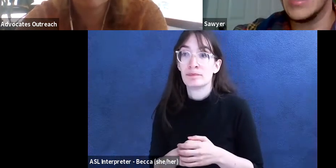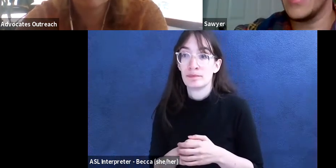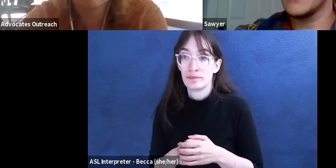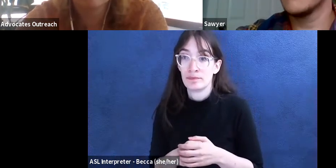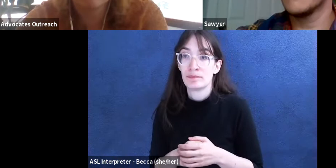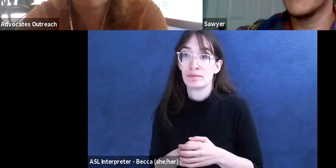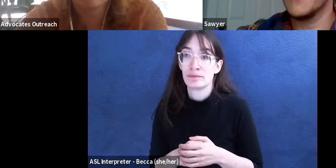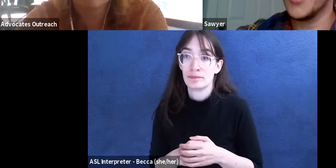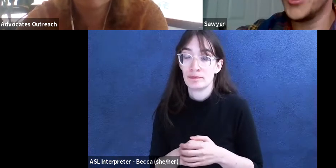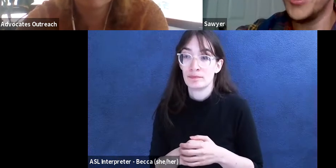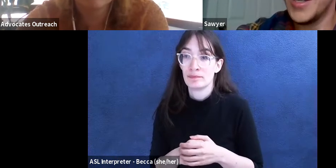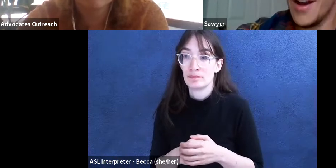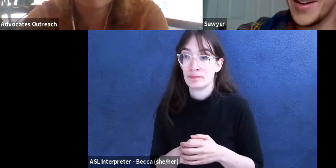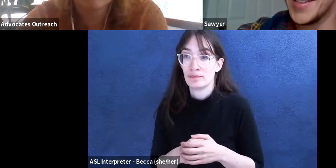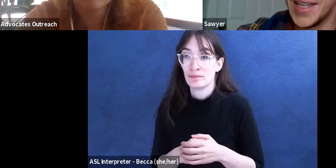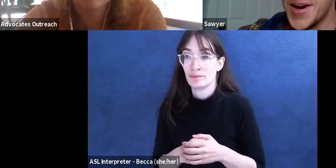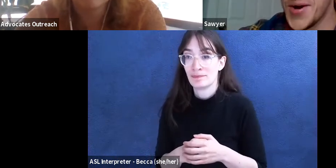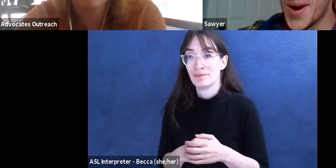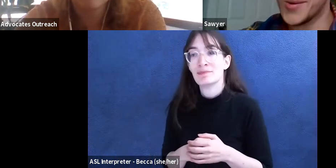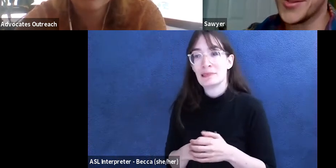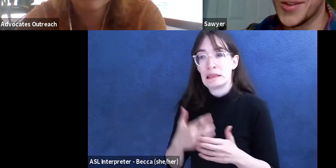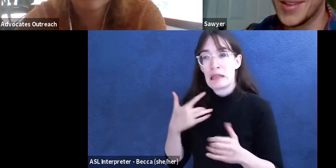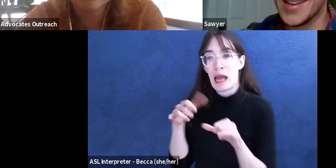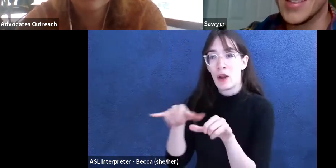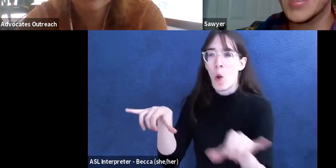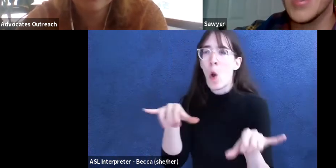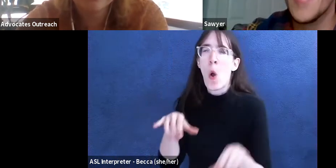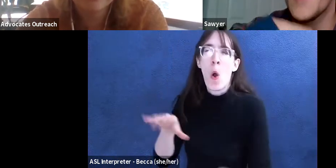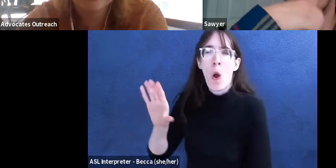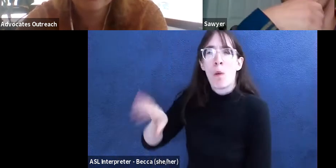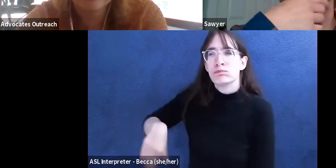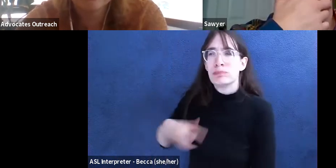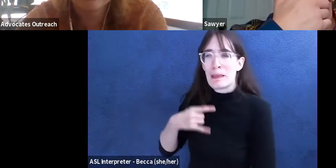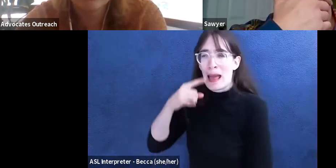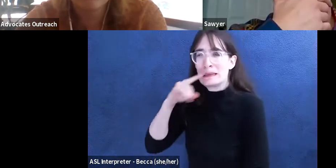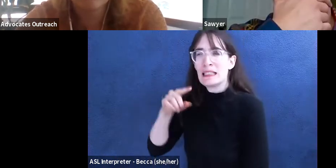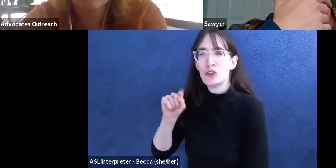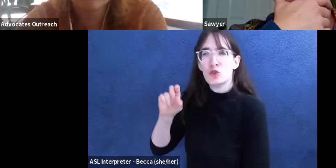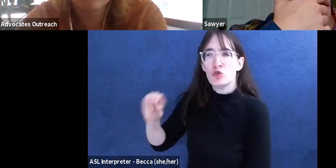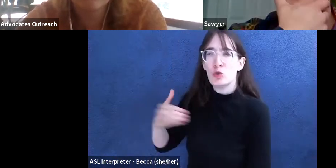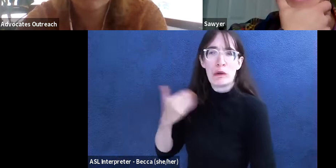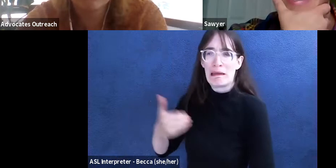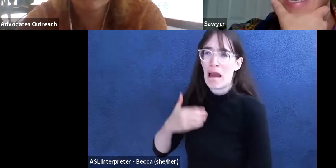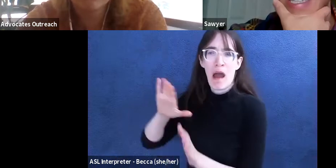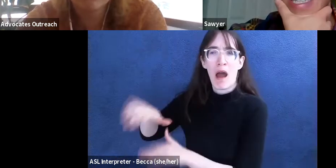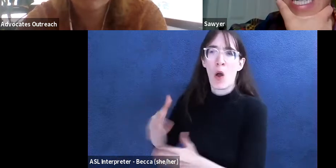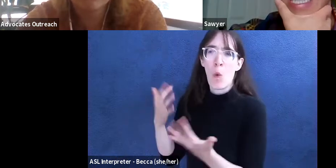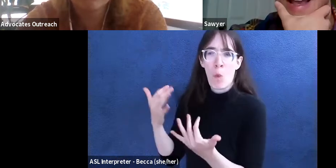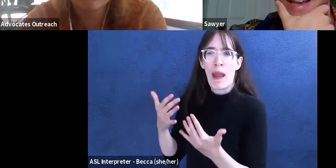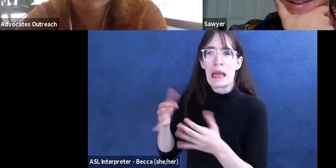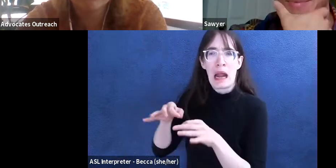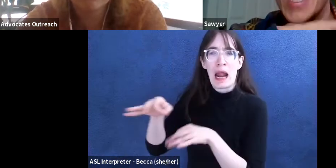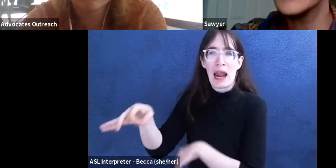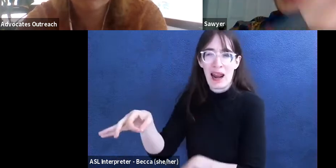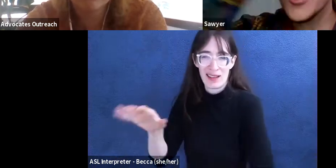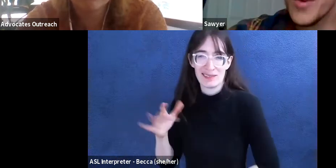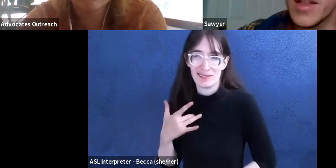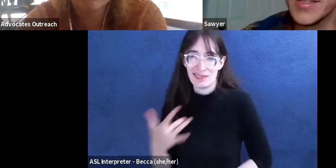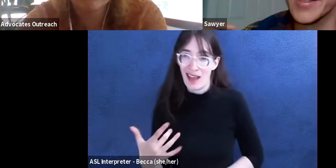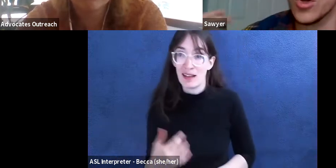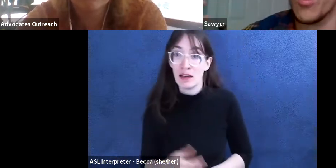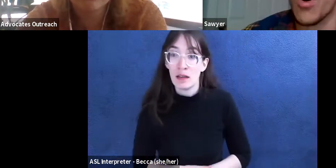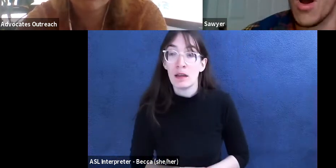based on research, but just, disclaimer about that the research that's out there, of course, does not represent